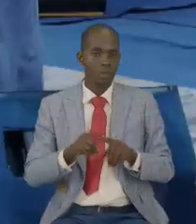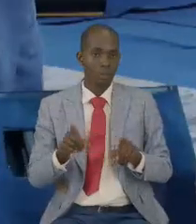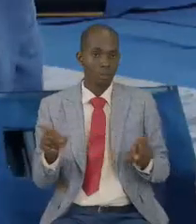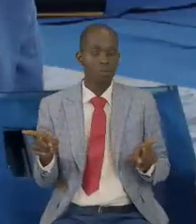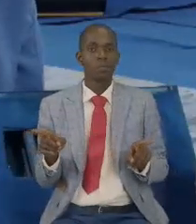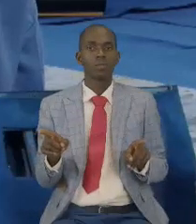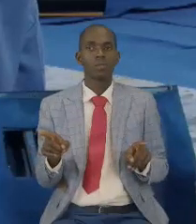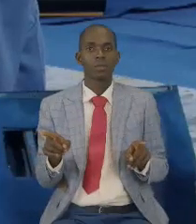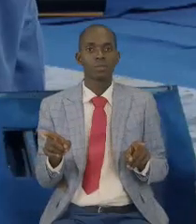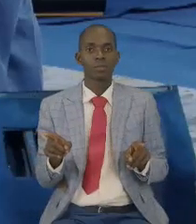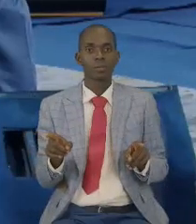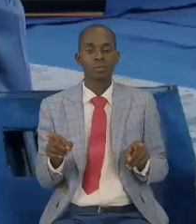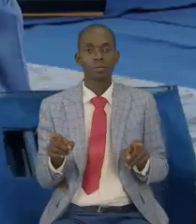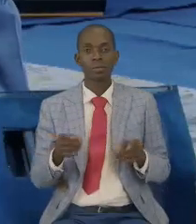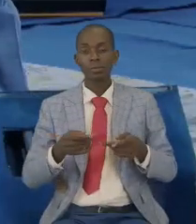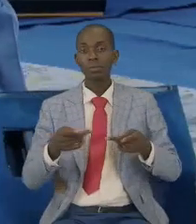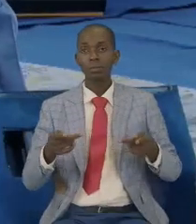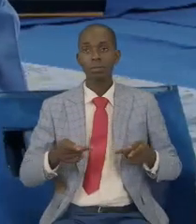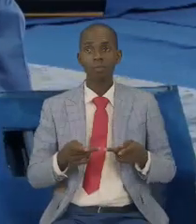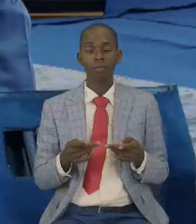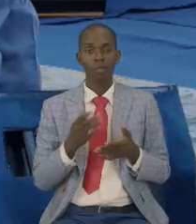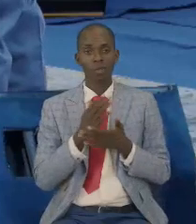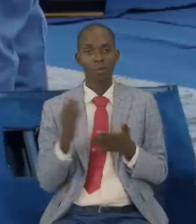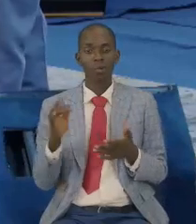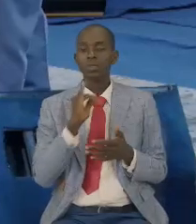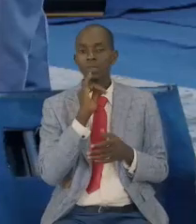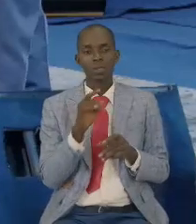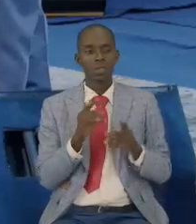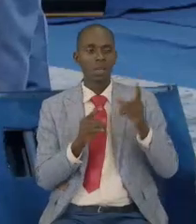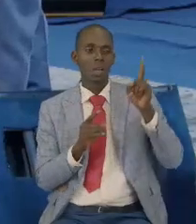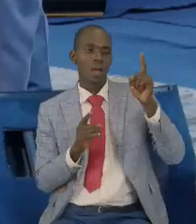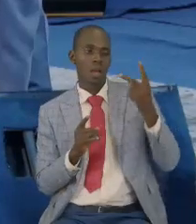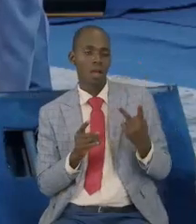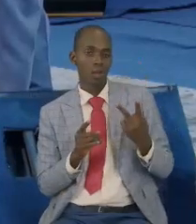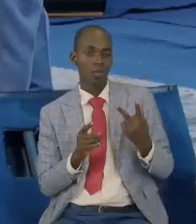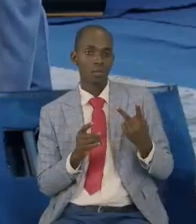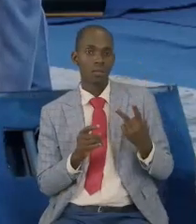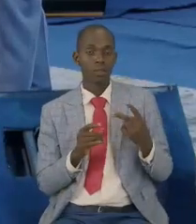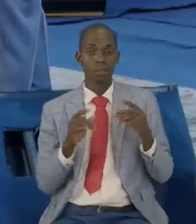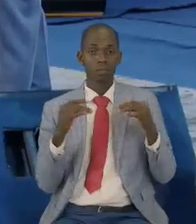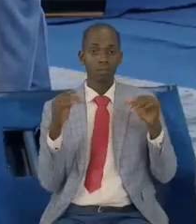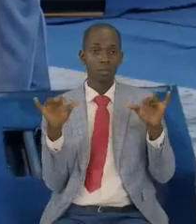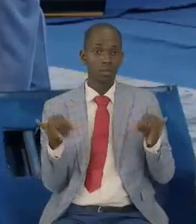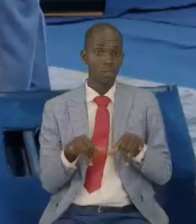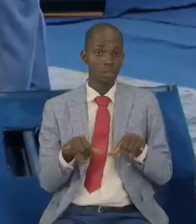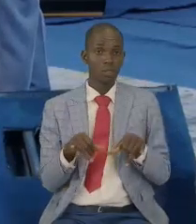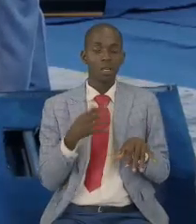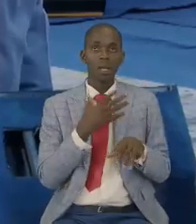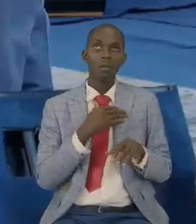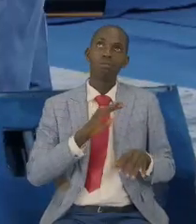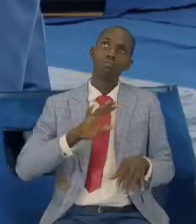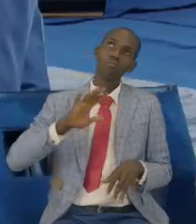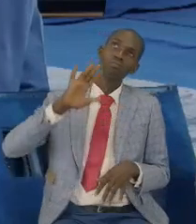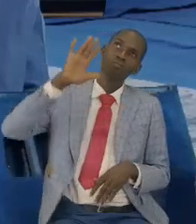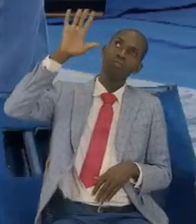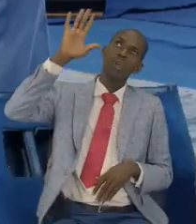average height, he raises up his hand, he cannot touch heaven because God is in heaven, and